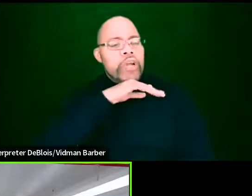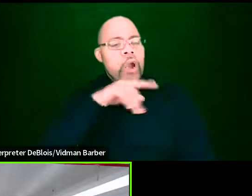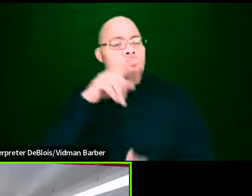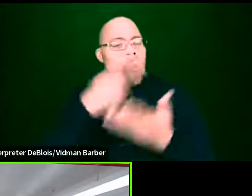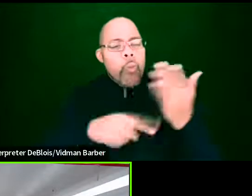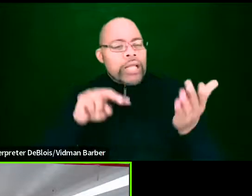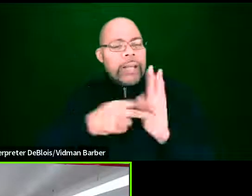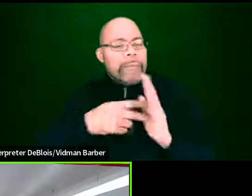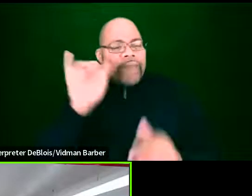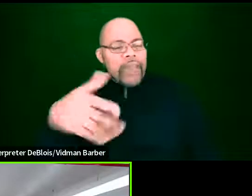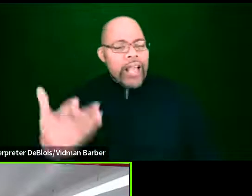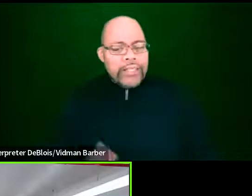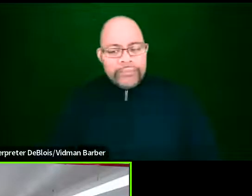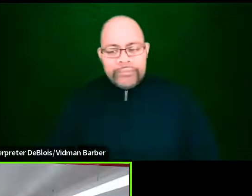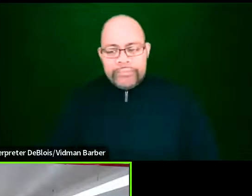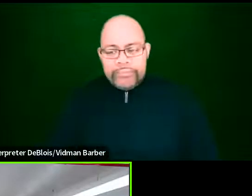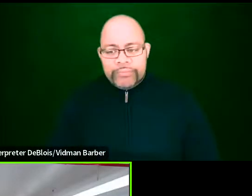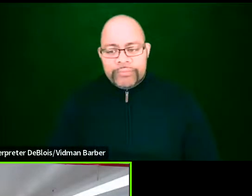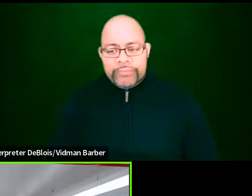you think that is?